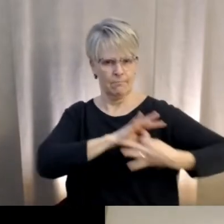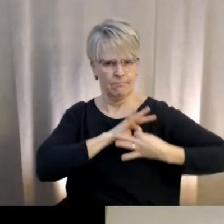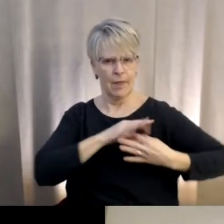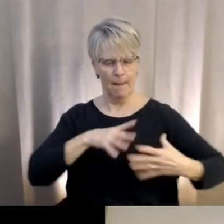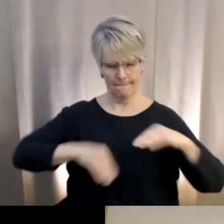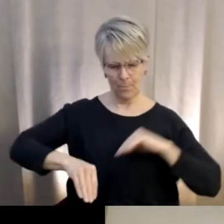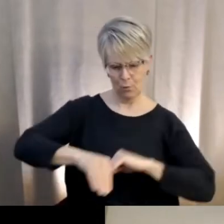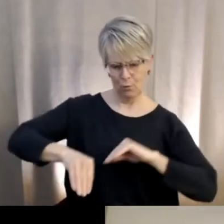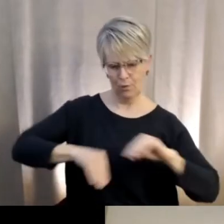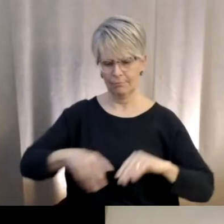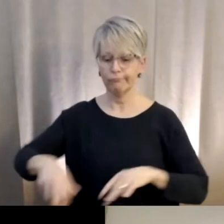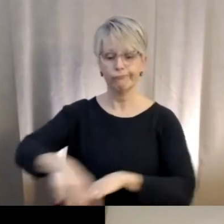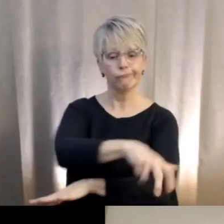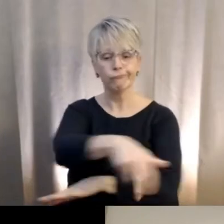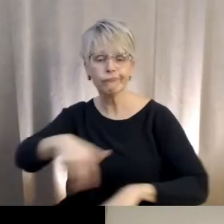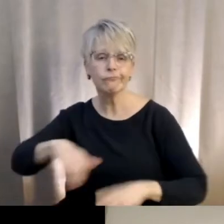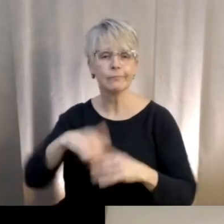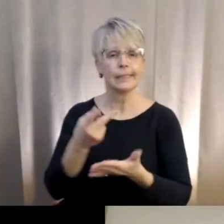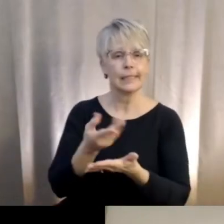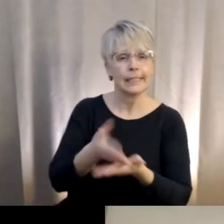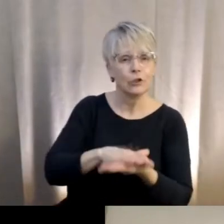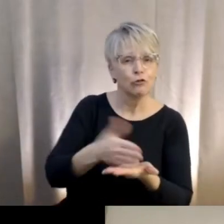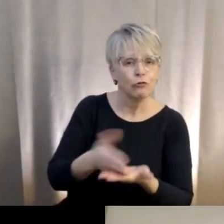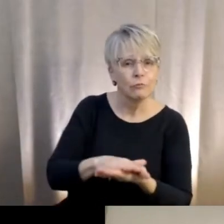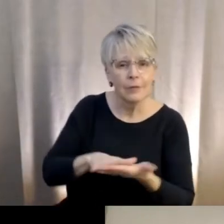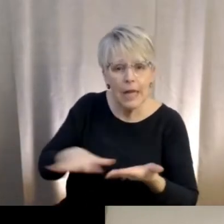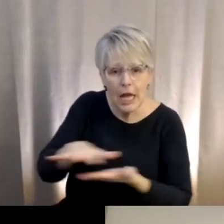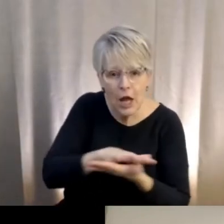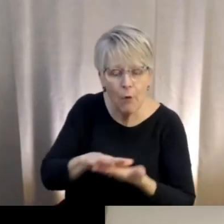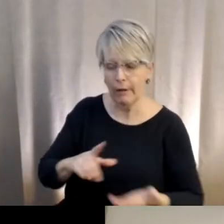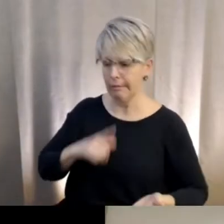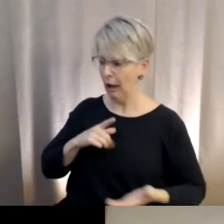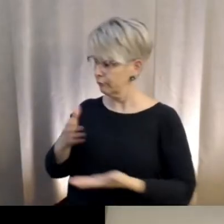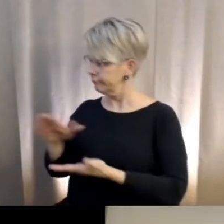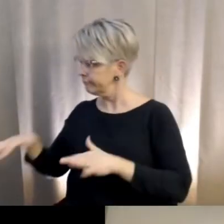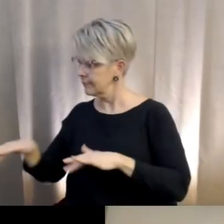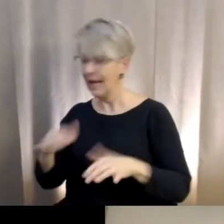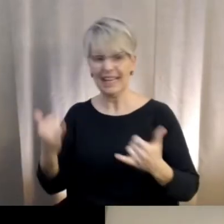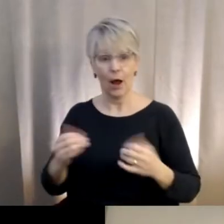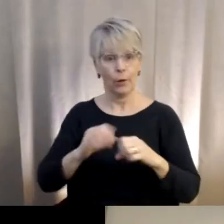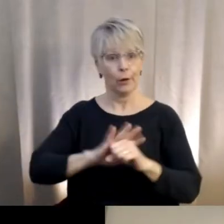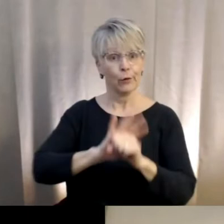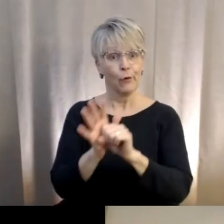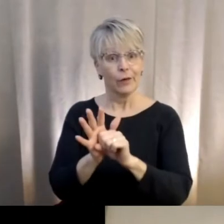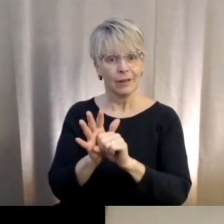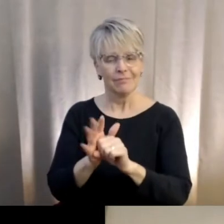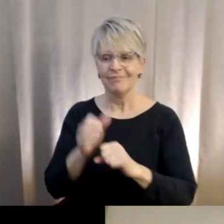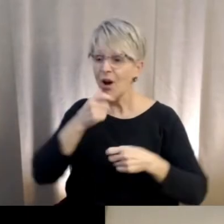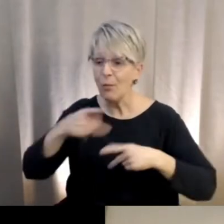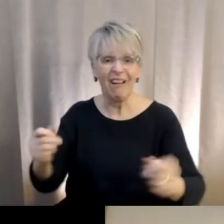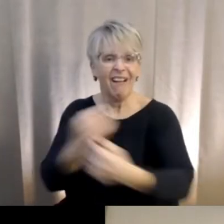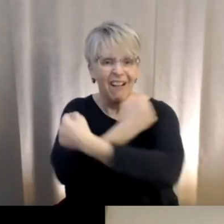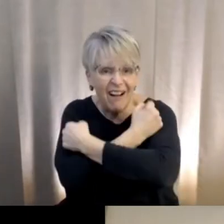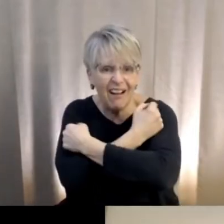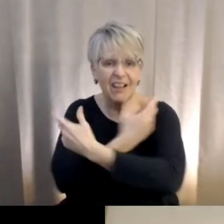movement in the lounge area, in the kitchen area, and you know, more so highlighted today with COVID, you're not allowed to hug anybody, touch anybody,